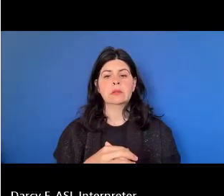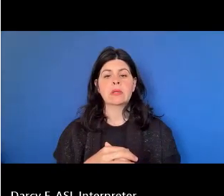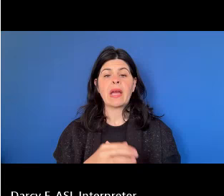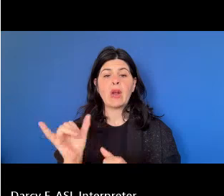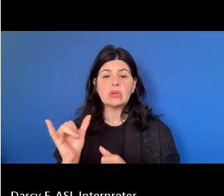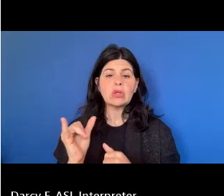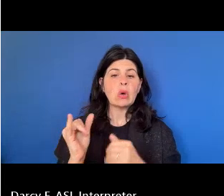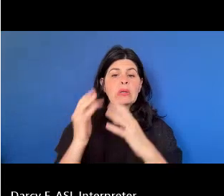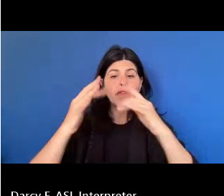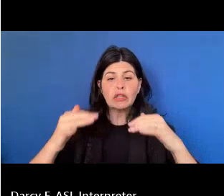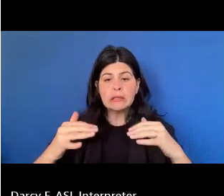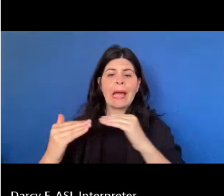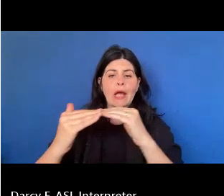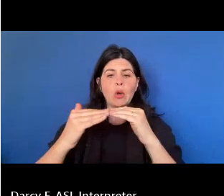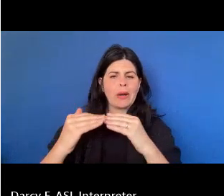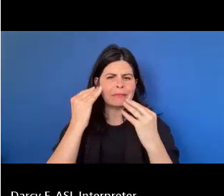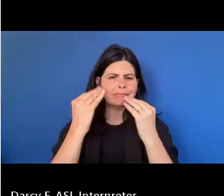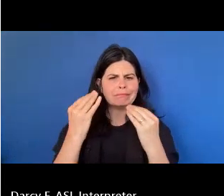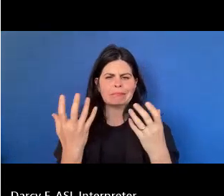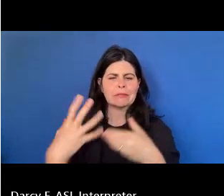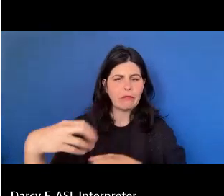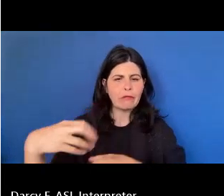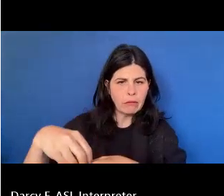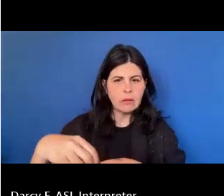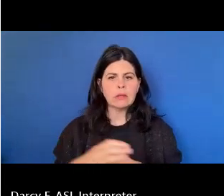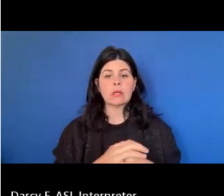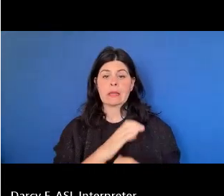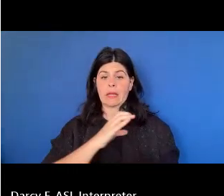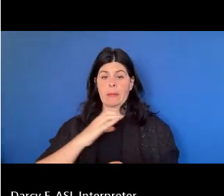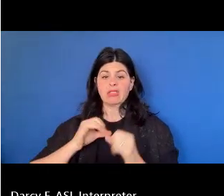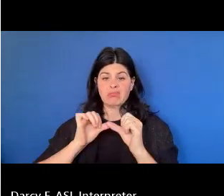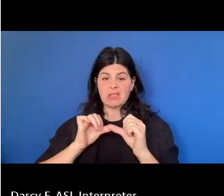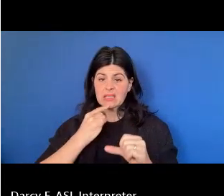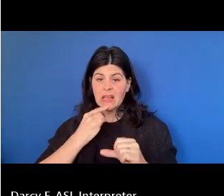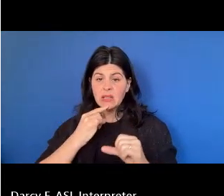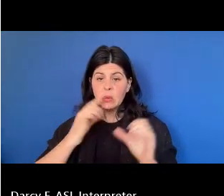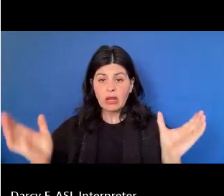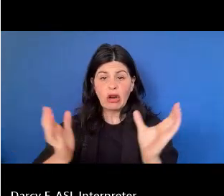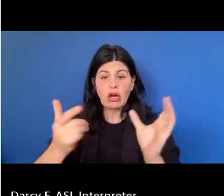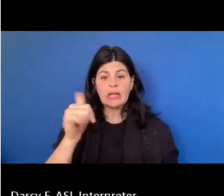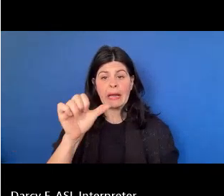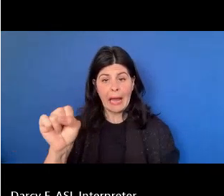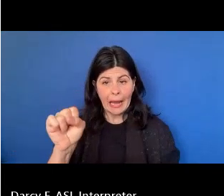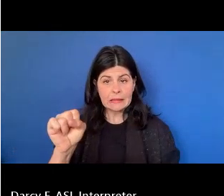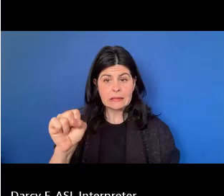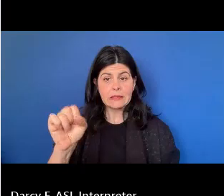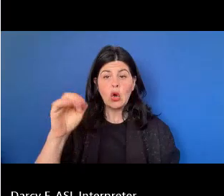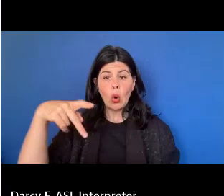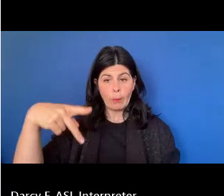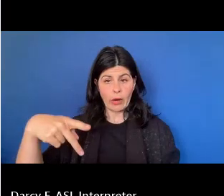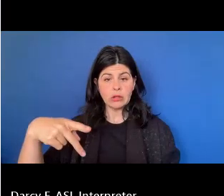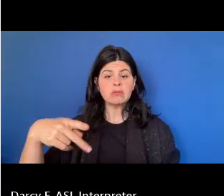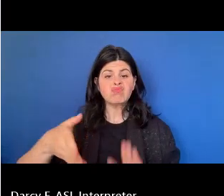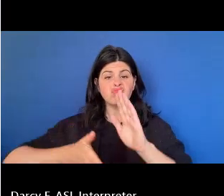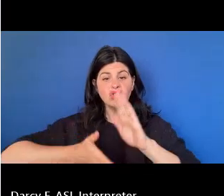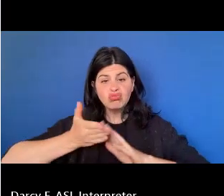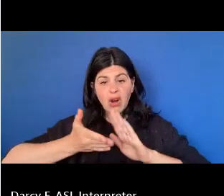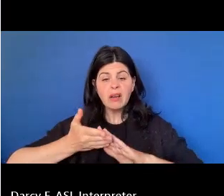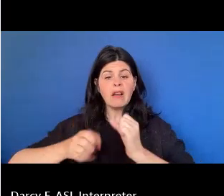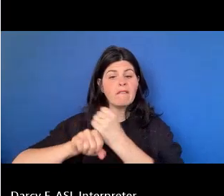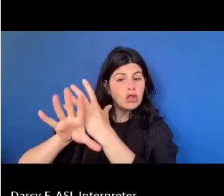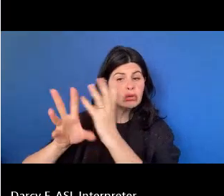virtual information session similarly to the public participation hearings that occurred on August 7th, 2025,